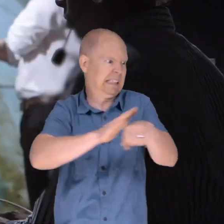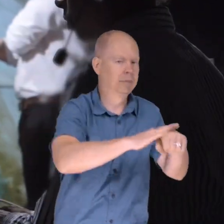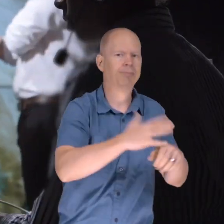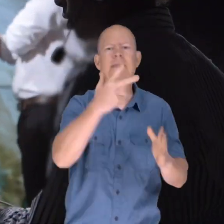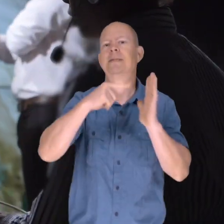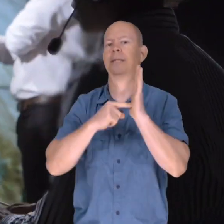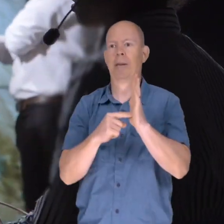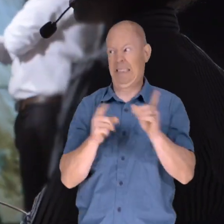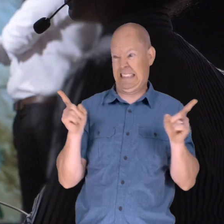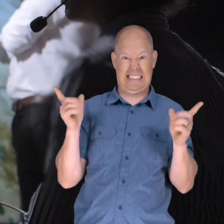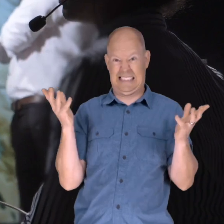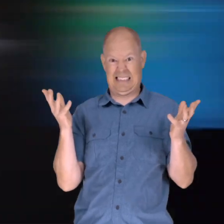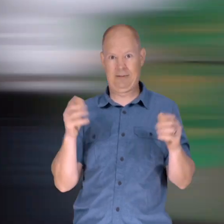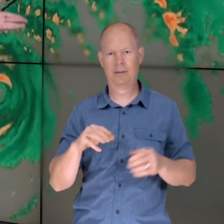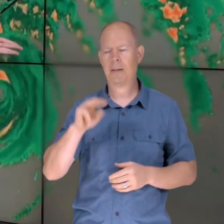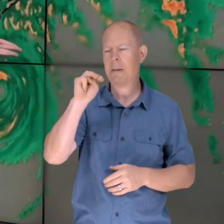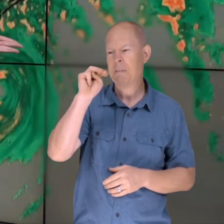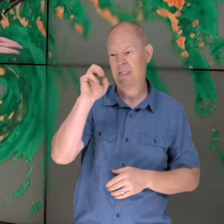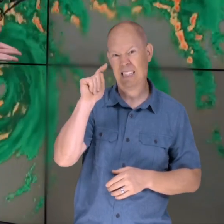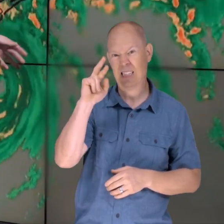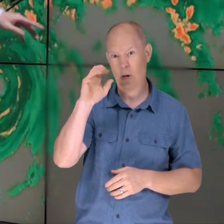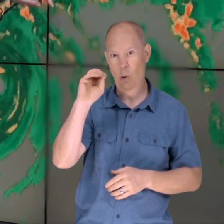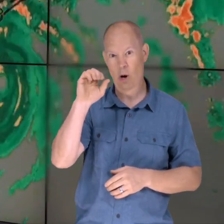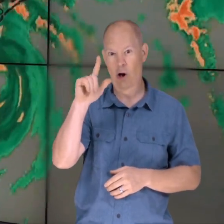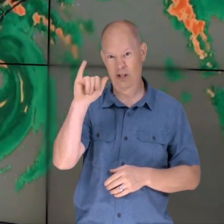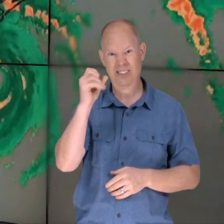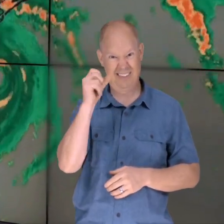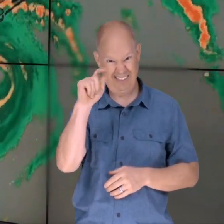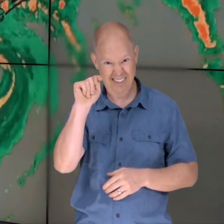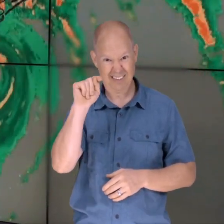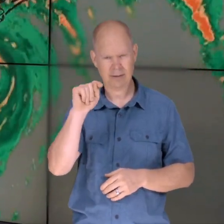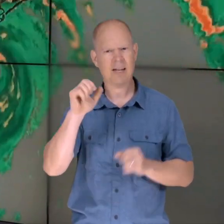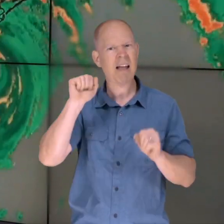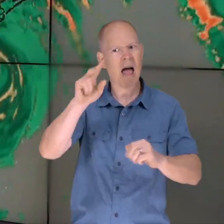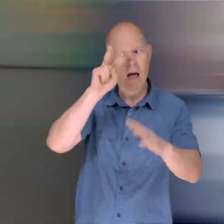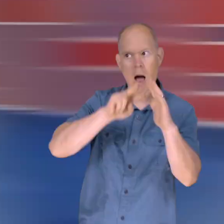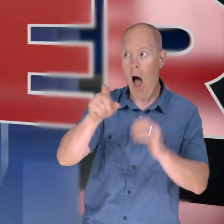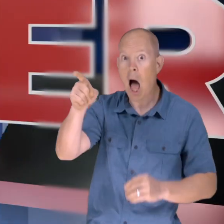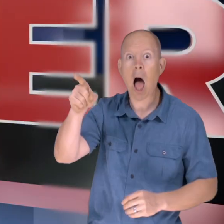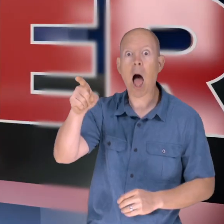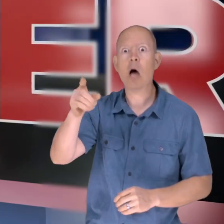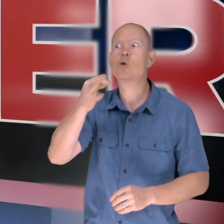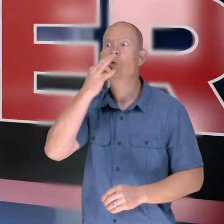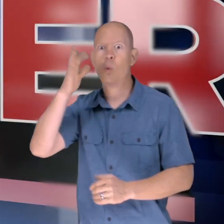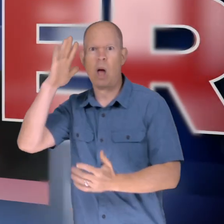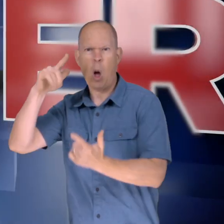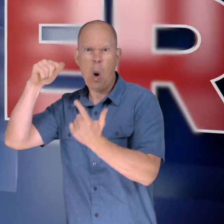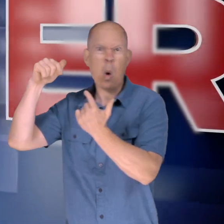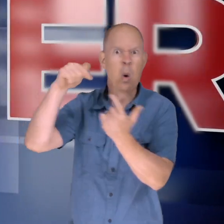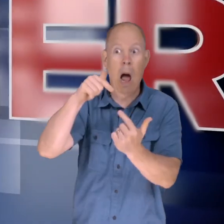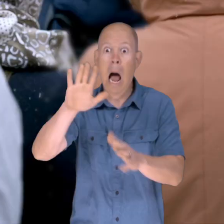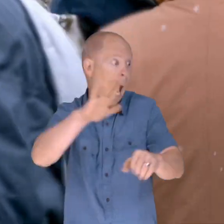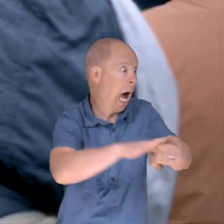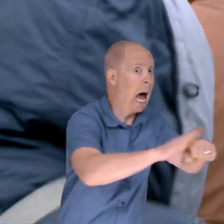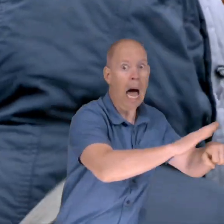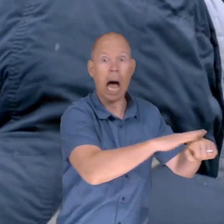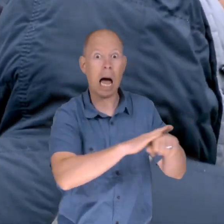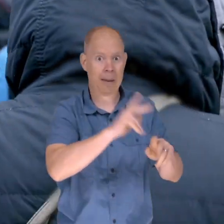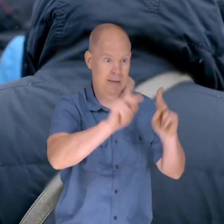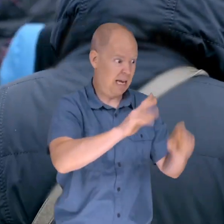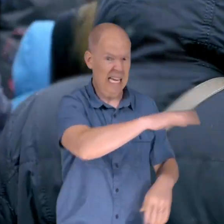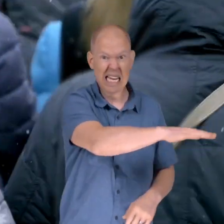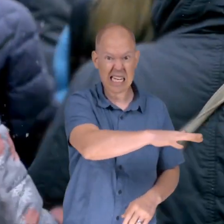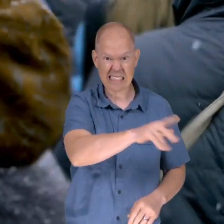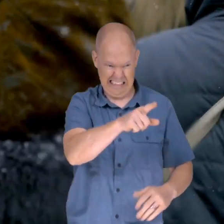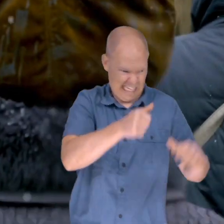example, meteorologists can often predict the formation of a tornado and send out warnings to people to either